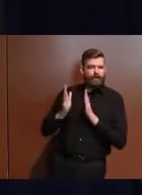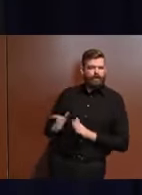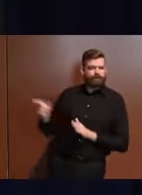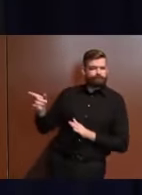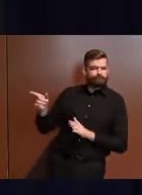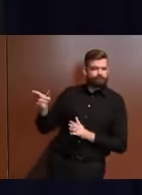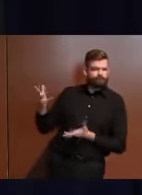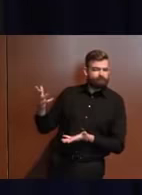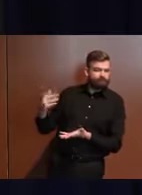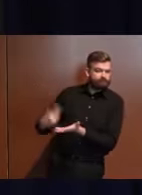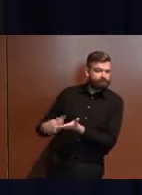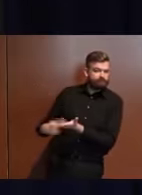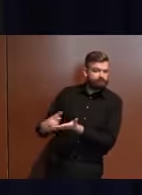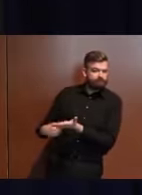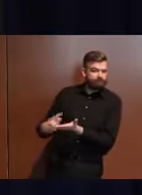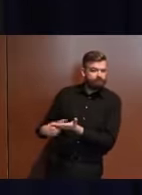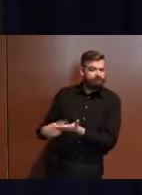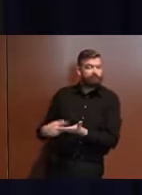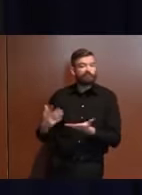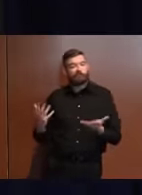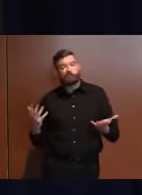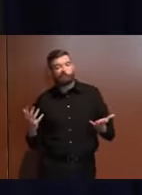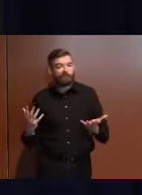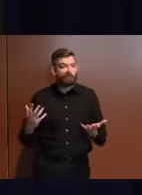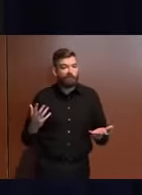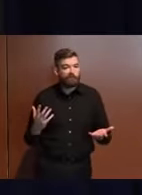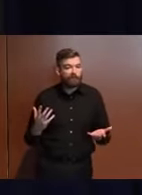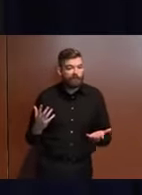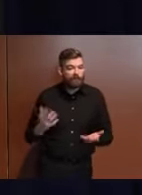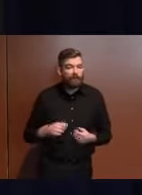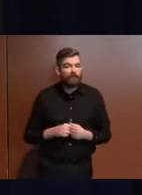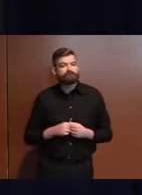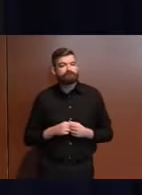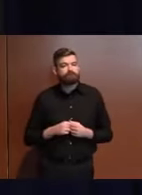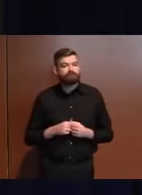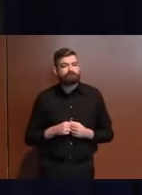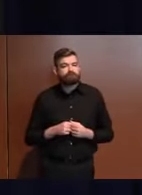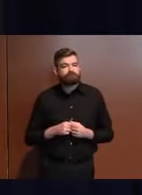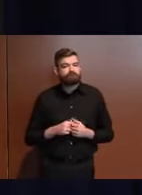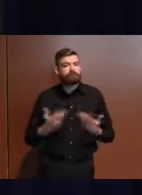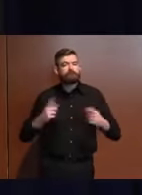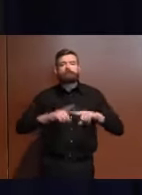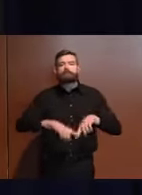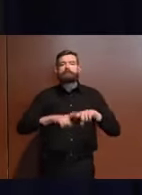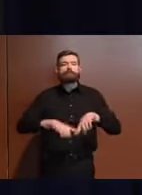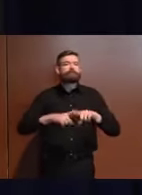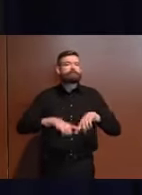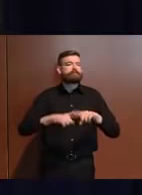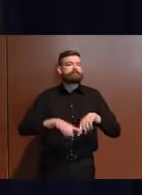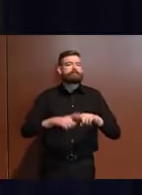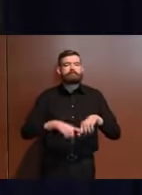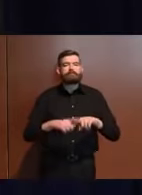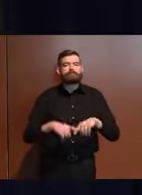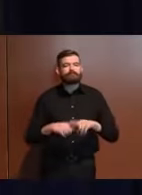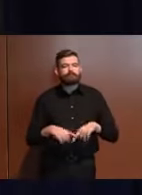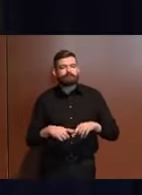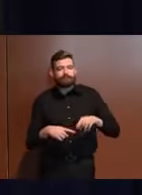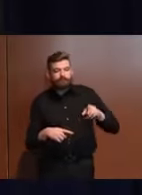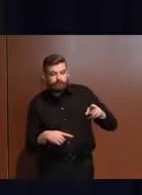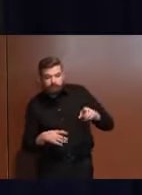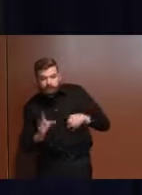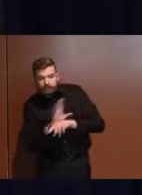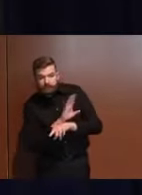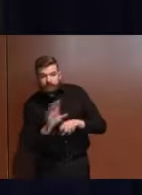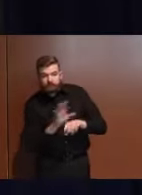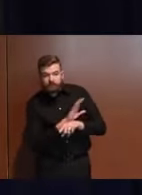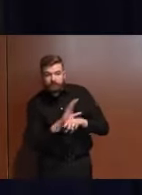think either or both response with regard to, depending upon the nature of it, is how quickly we go out there and inspect that to,